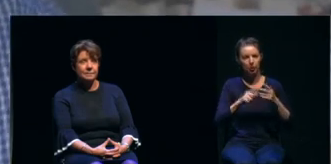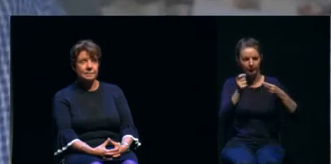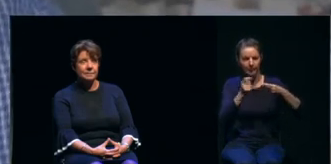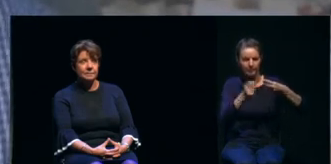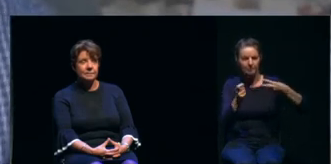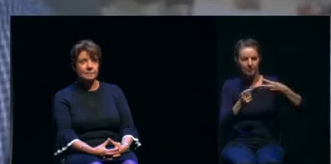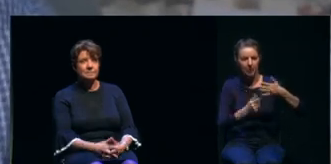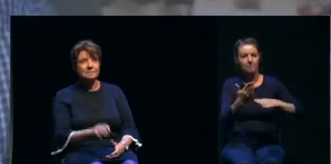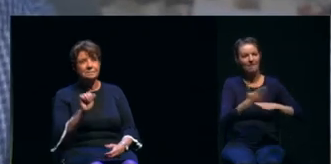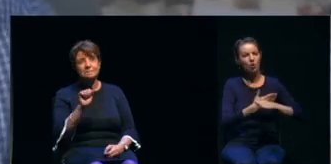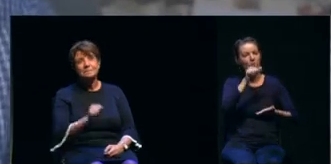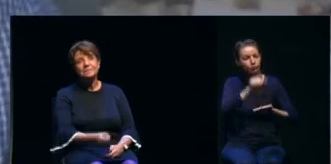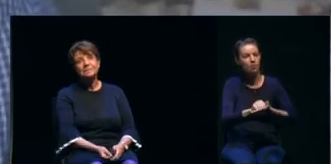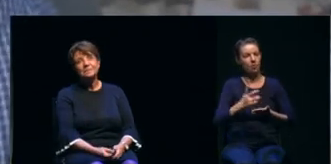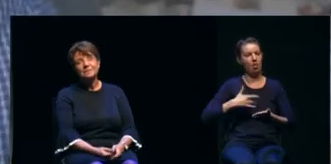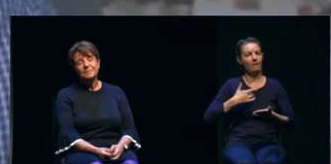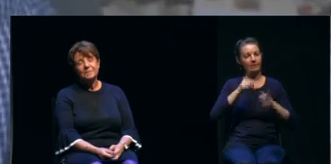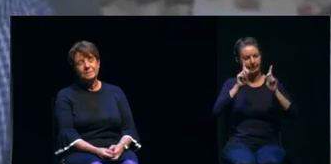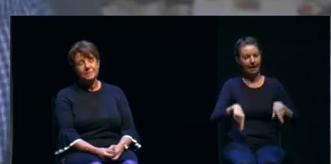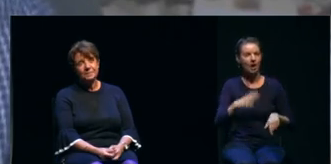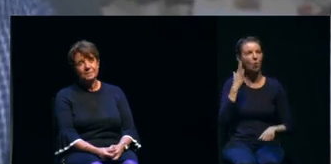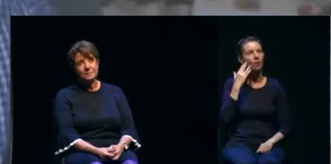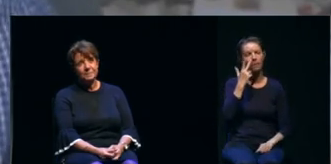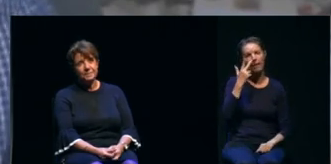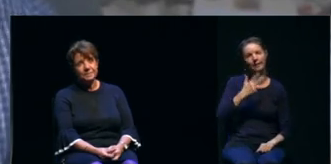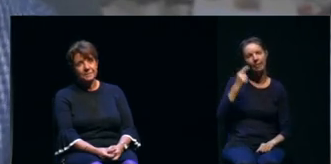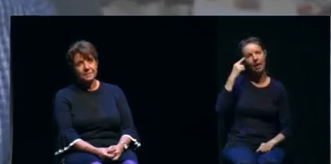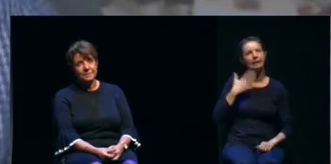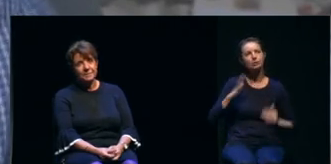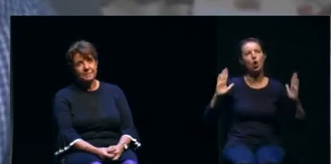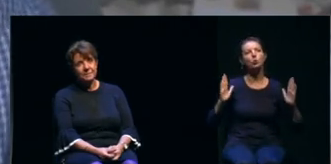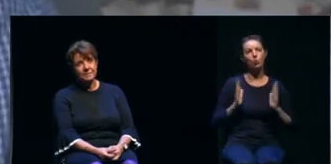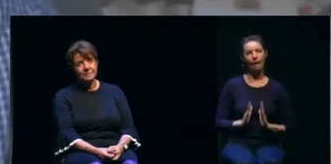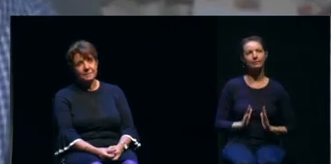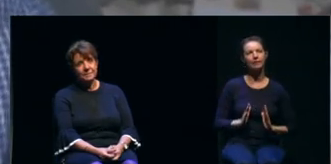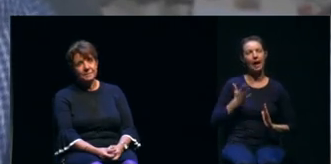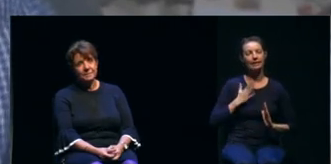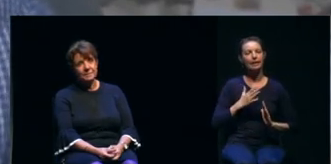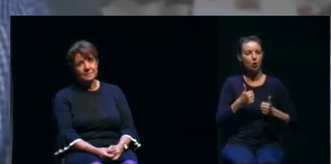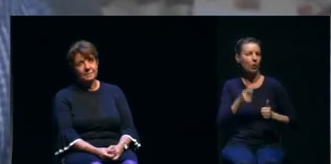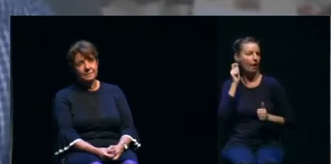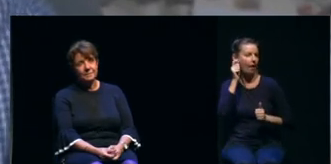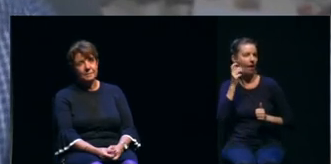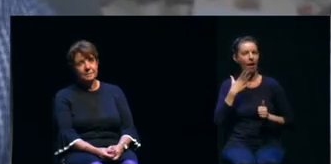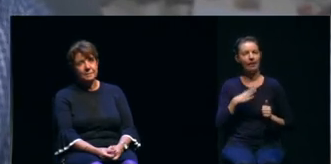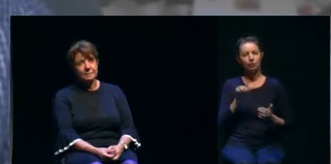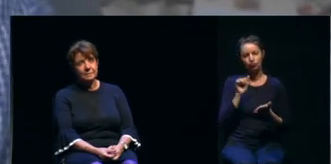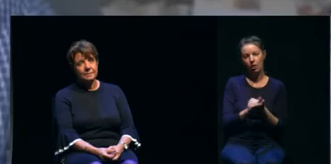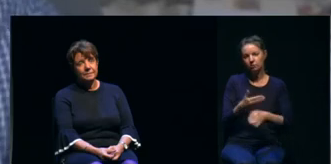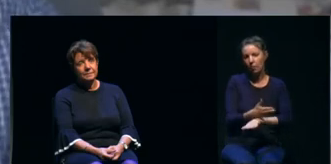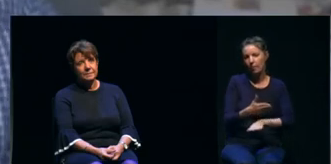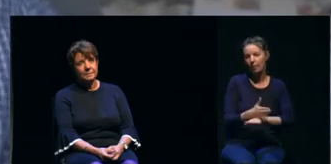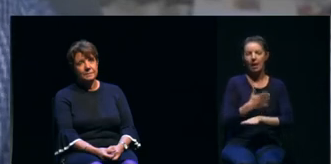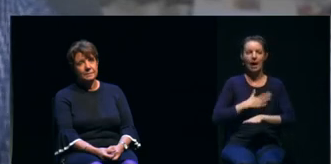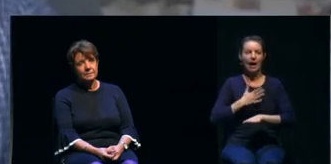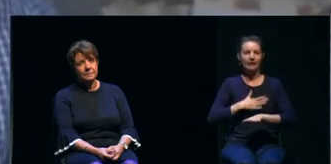start. Mm. I can remember being 18 thinking, okay, I will have to lose weight. I will have to get the good hair. I would have to have the right job. I would have to